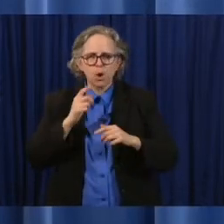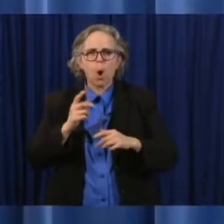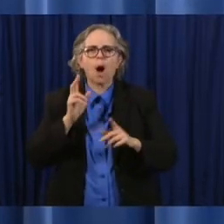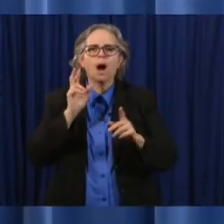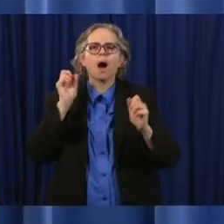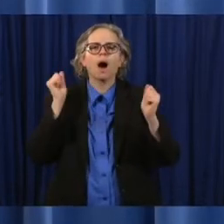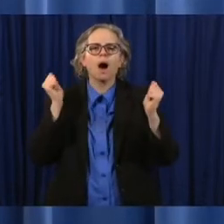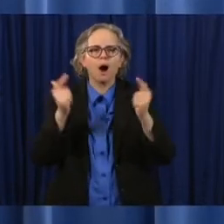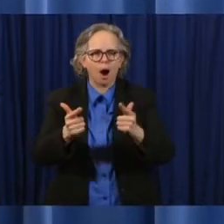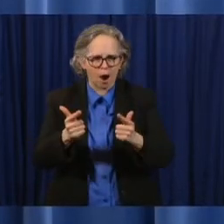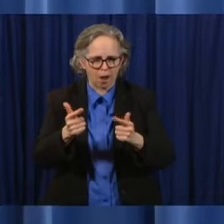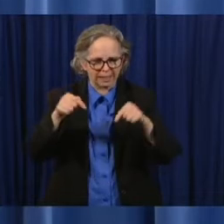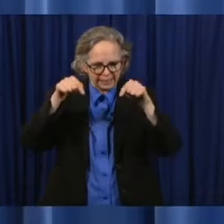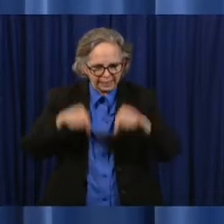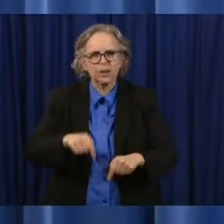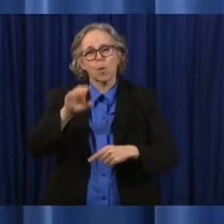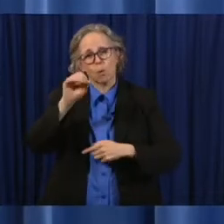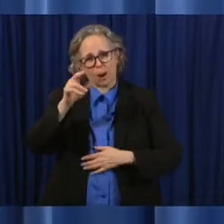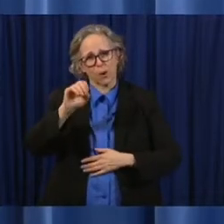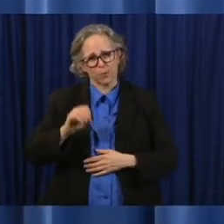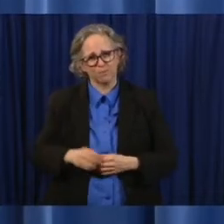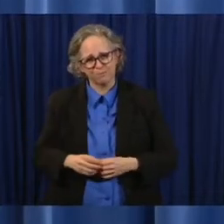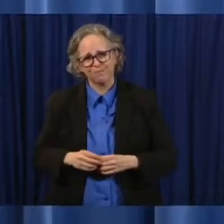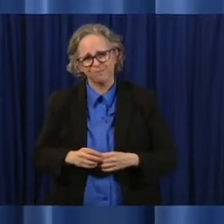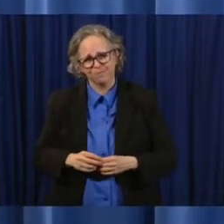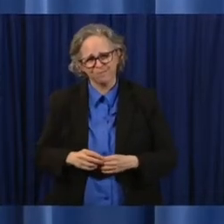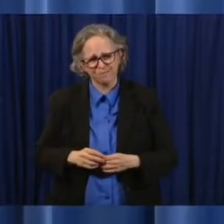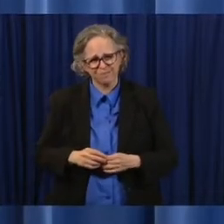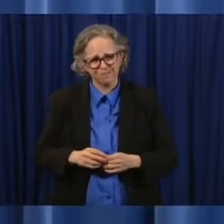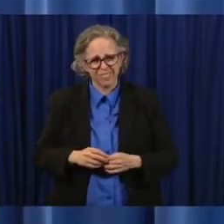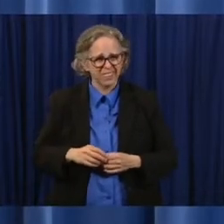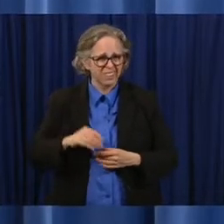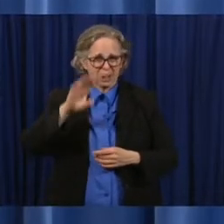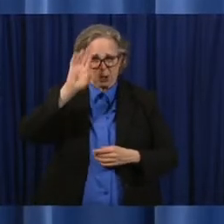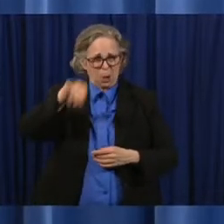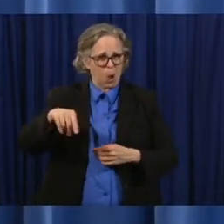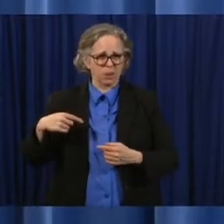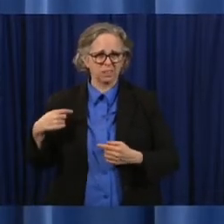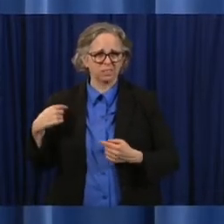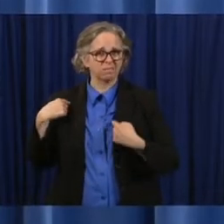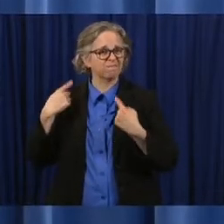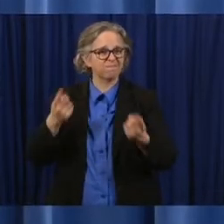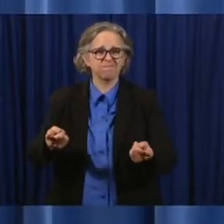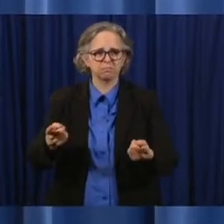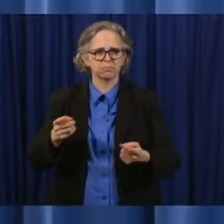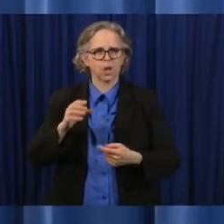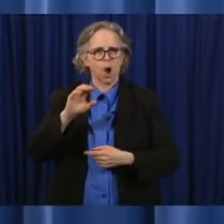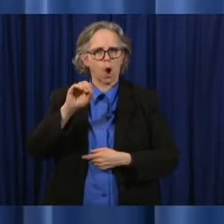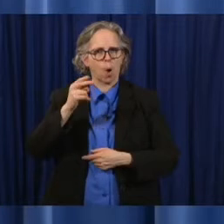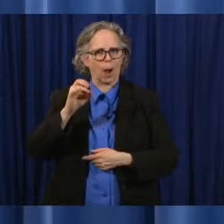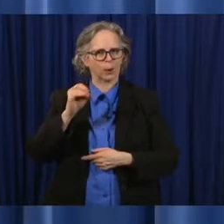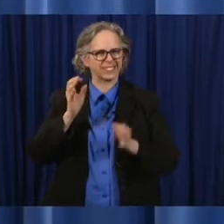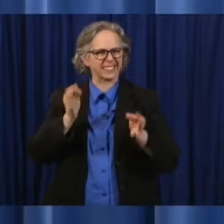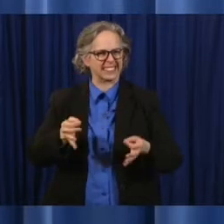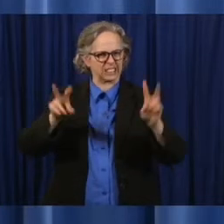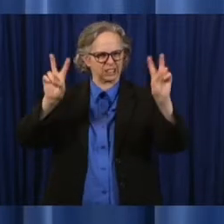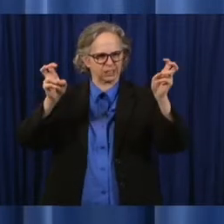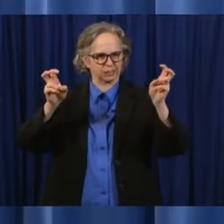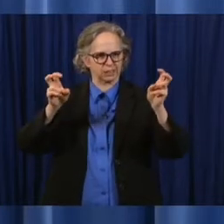state of Ohio. And I've said all along that this is going to be an Ohio decision made by Ohioans, for Ohioans, with